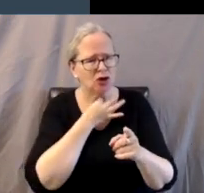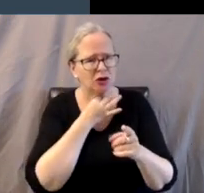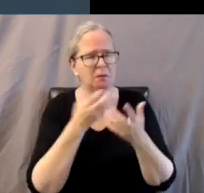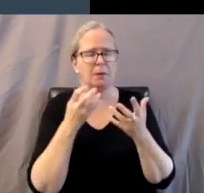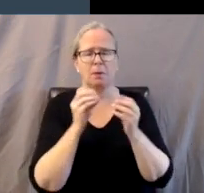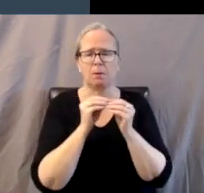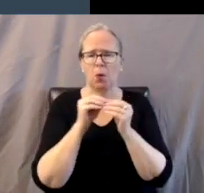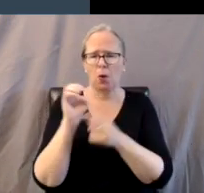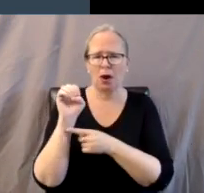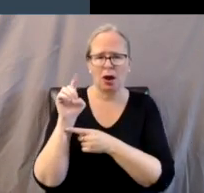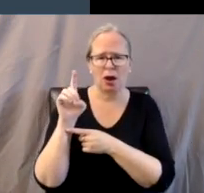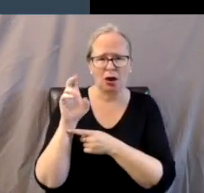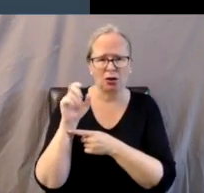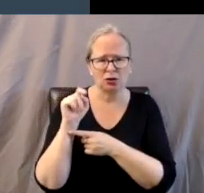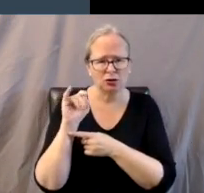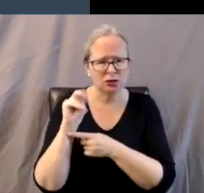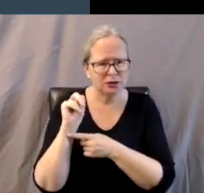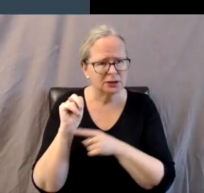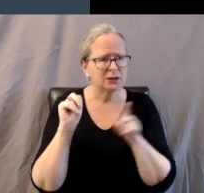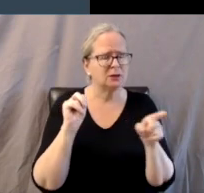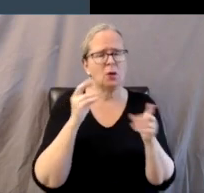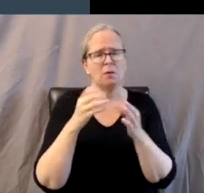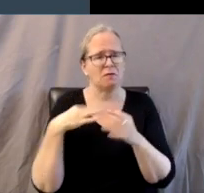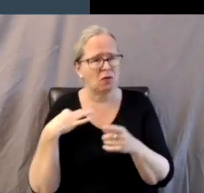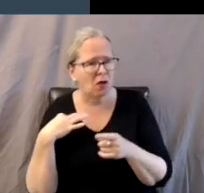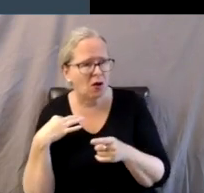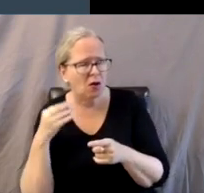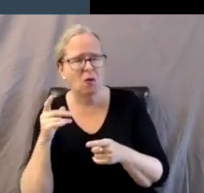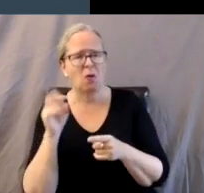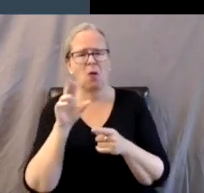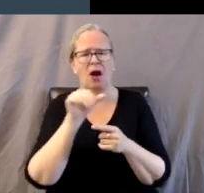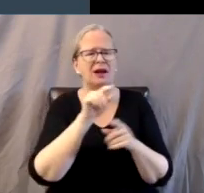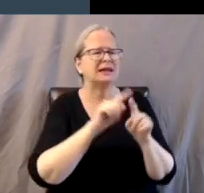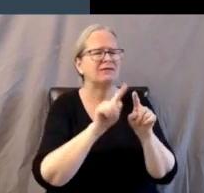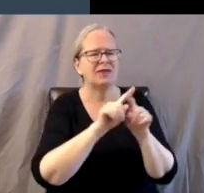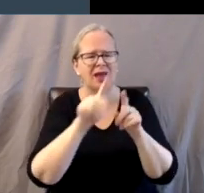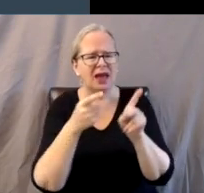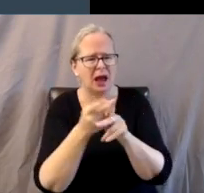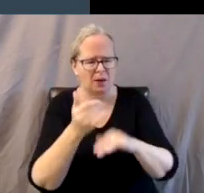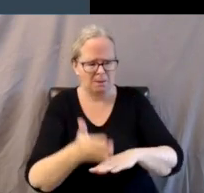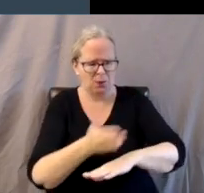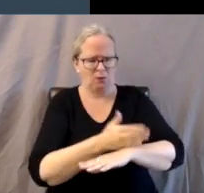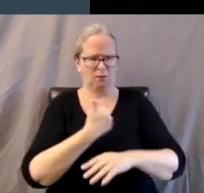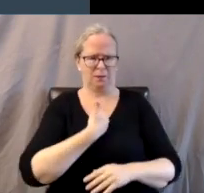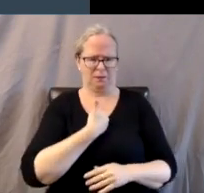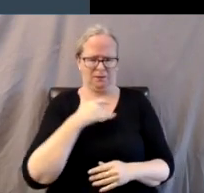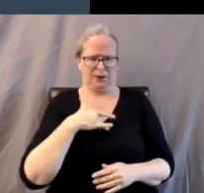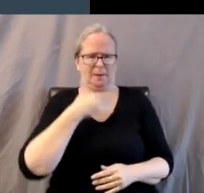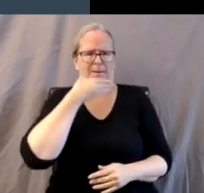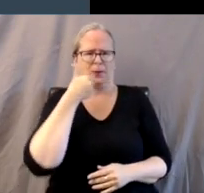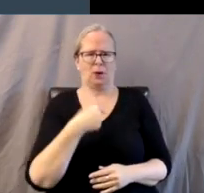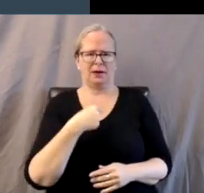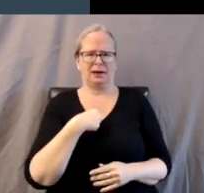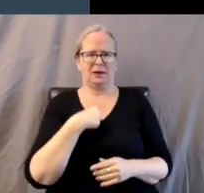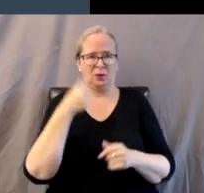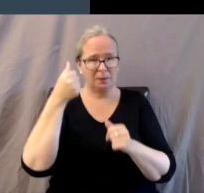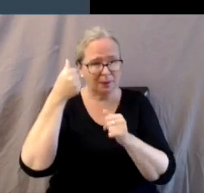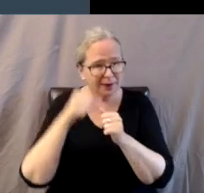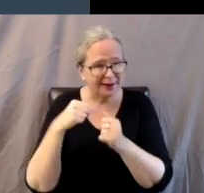So when we talk about a basic income and we talk about that added layer of security and the health aspect of